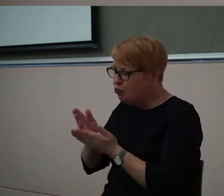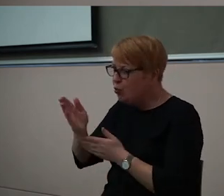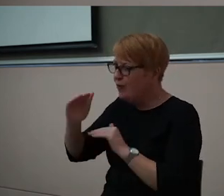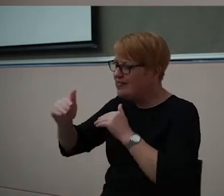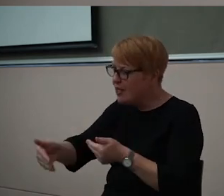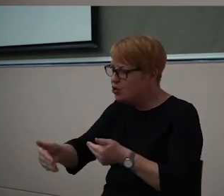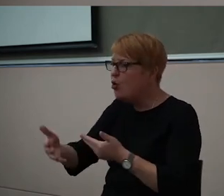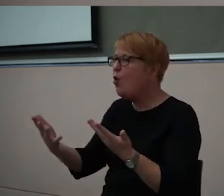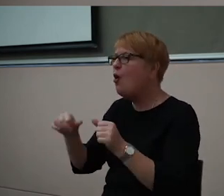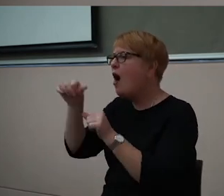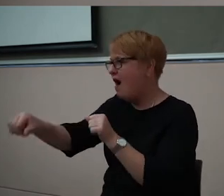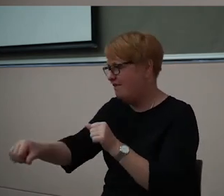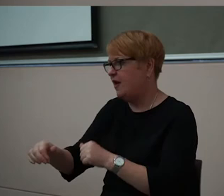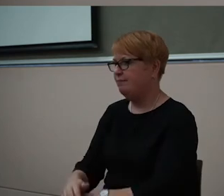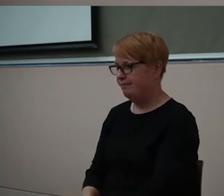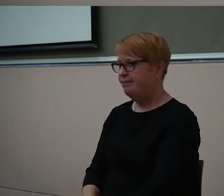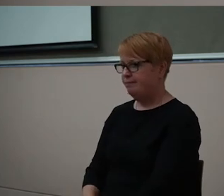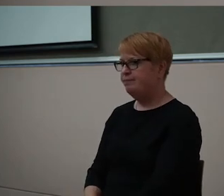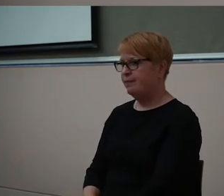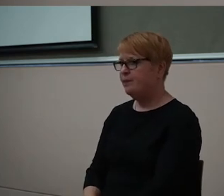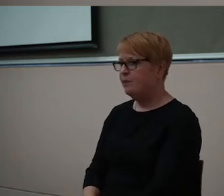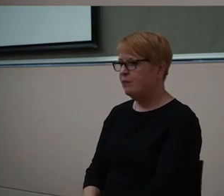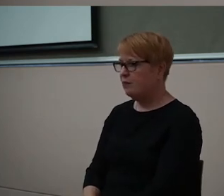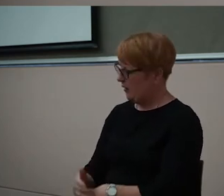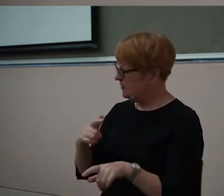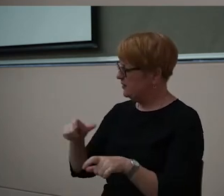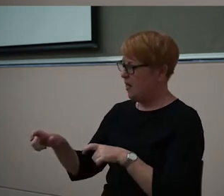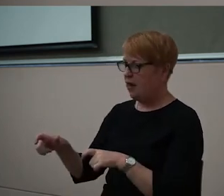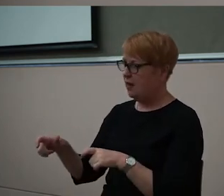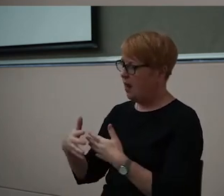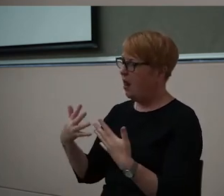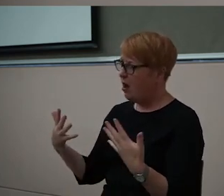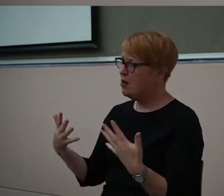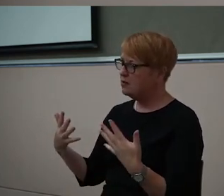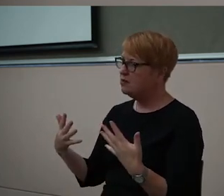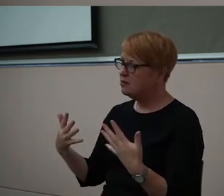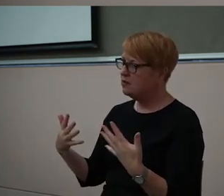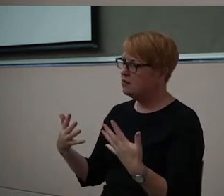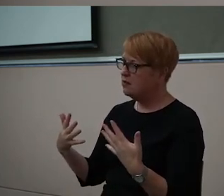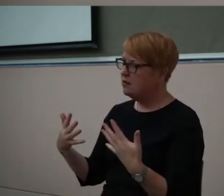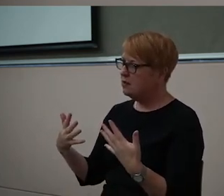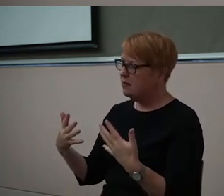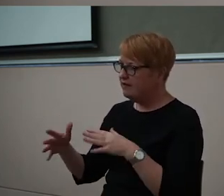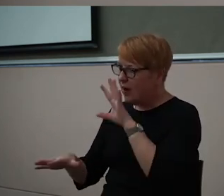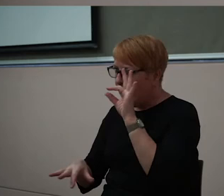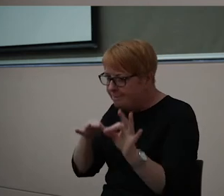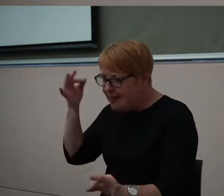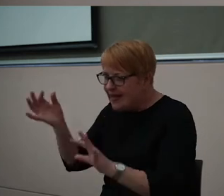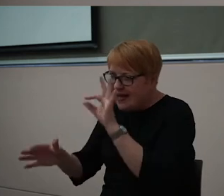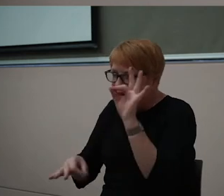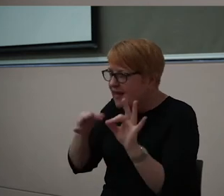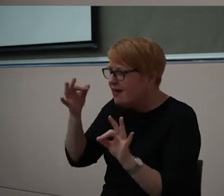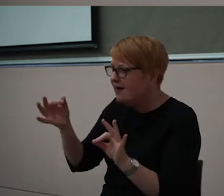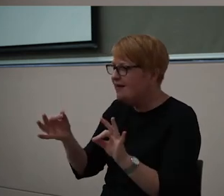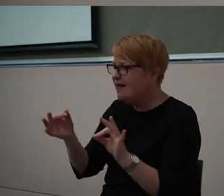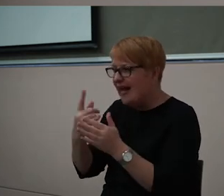answer. Here's six voices for you. Yeah. But how when you work